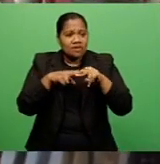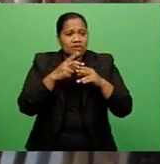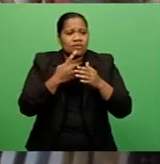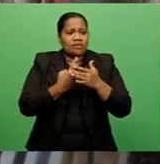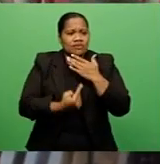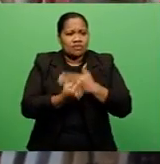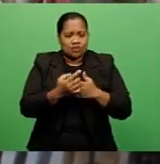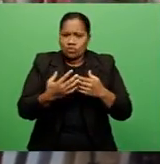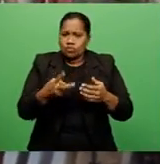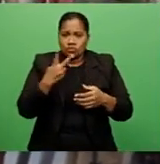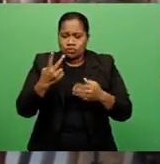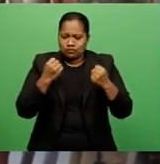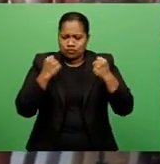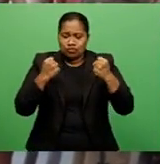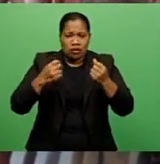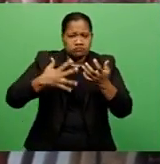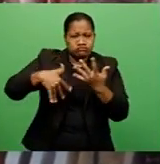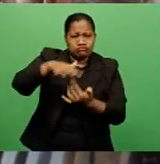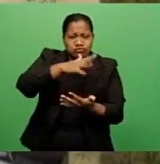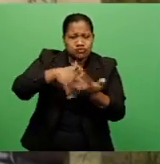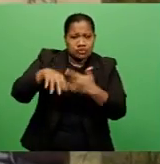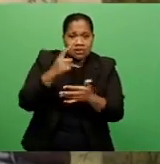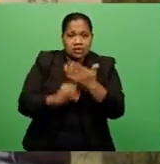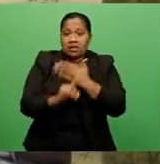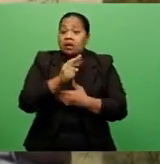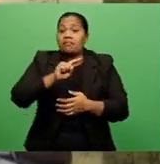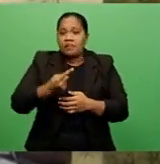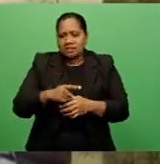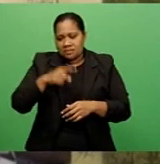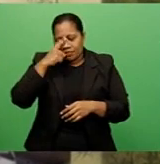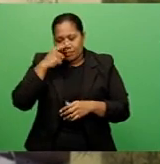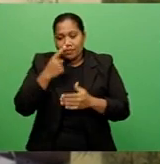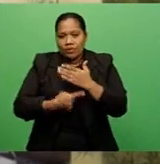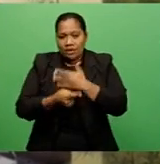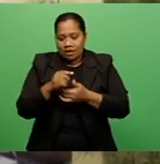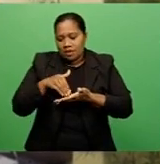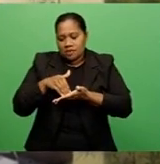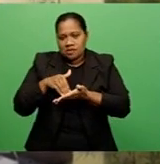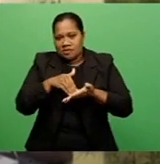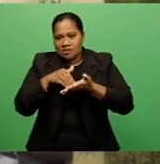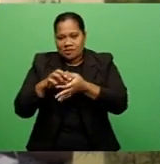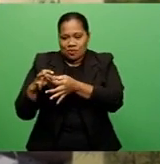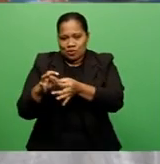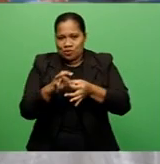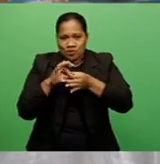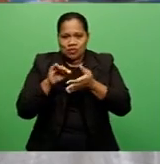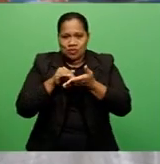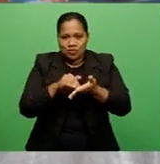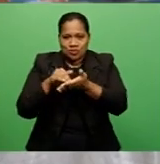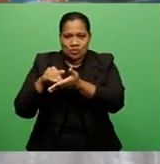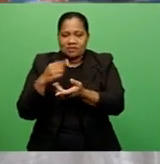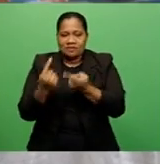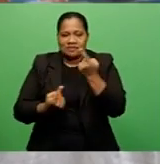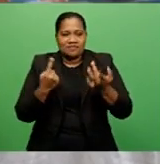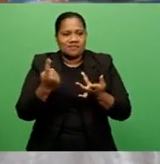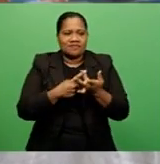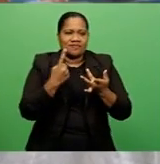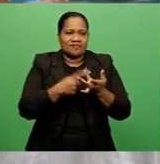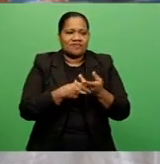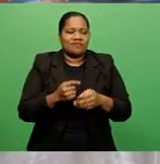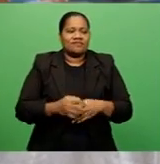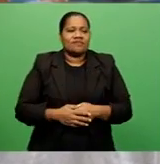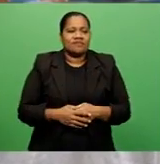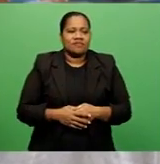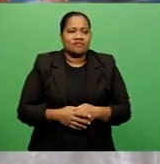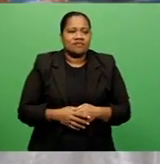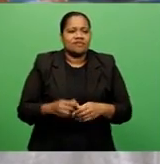tropical cyclones recently, but Fijians pulled together to help each other and are building back better. We were slapped with a